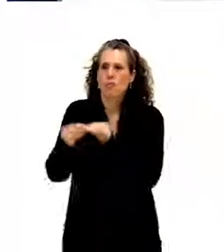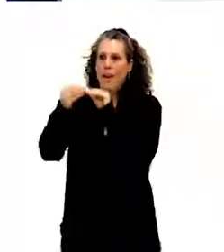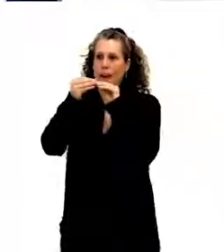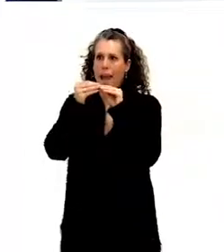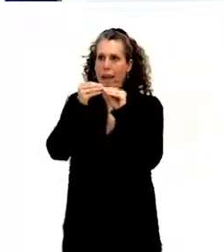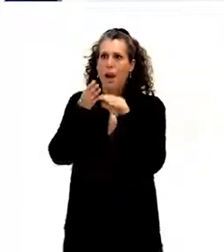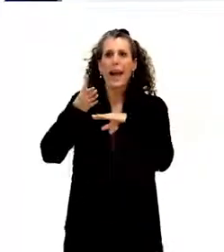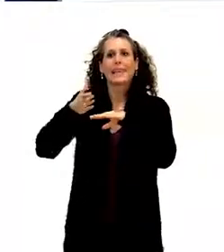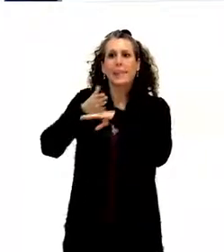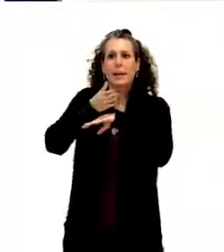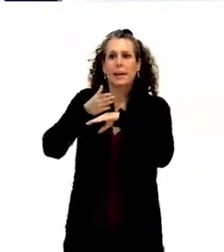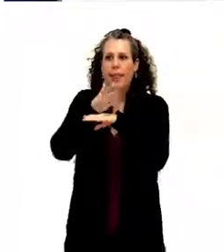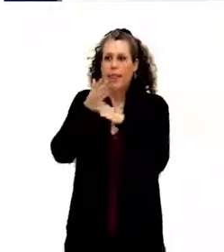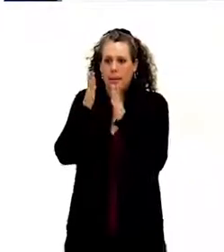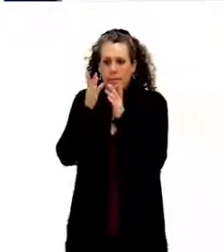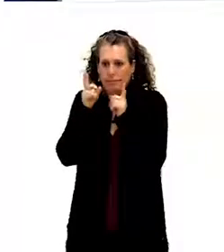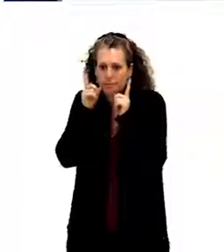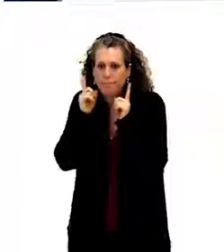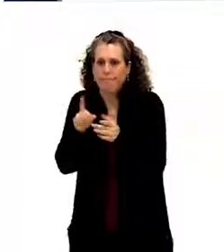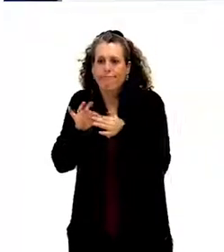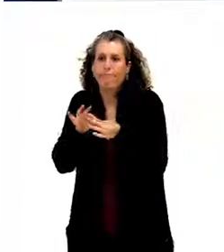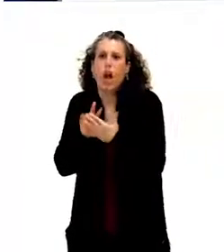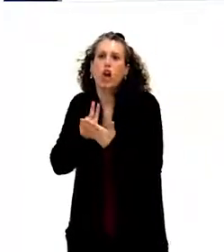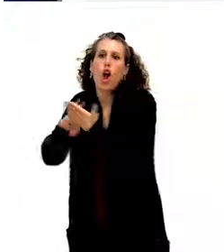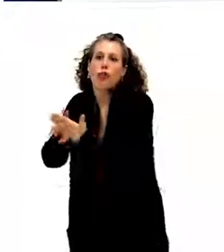accessibility requirement on the part of the contracting authority.